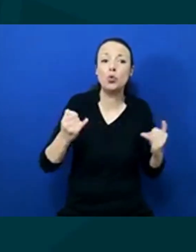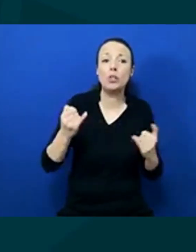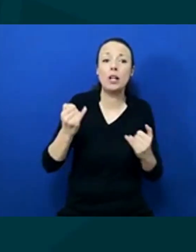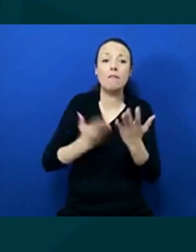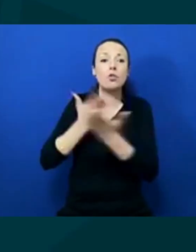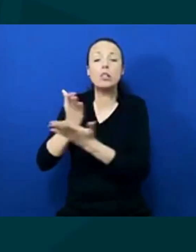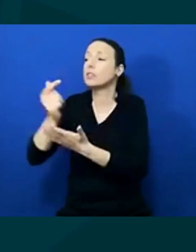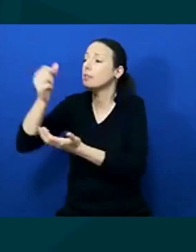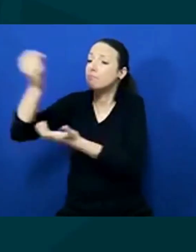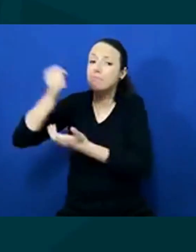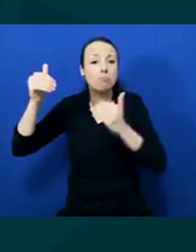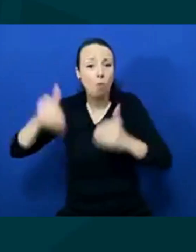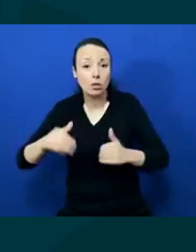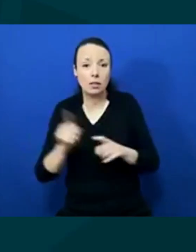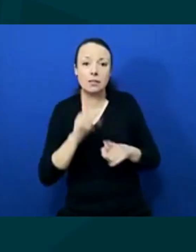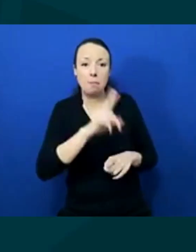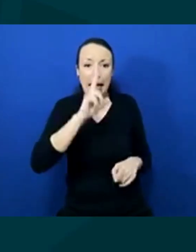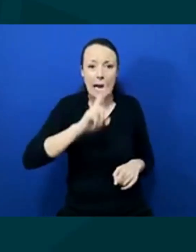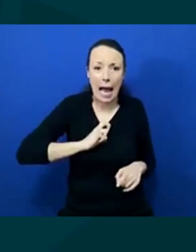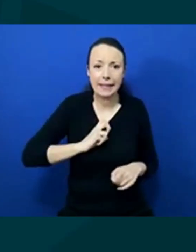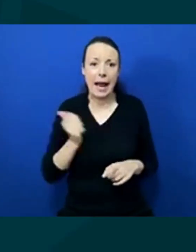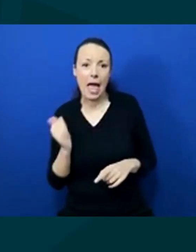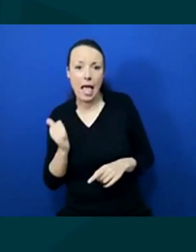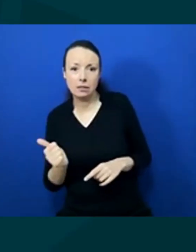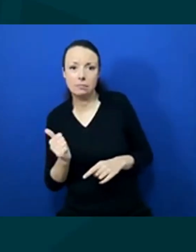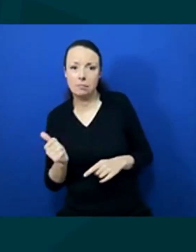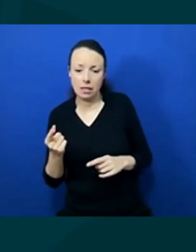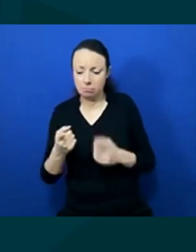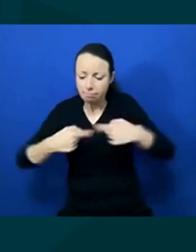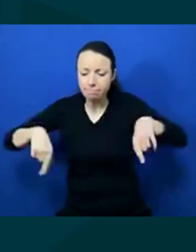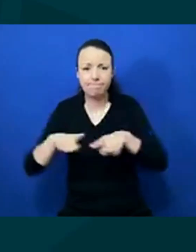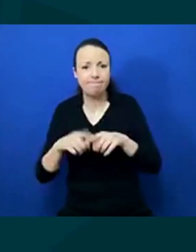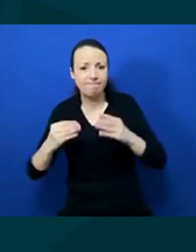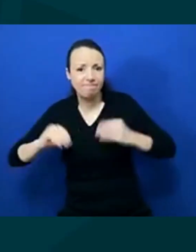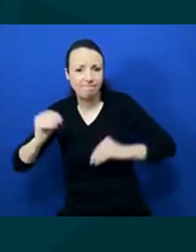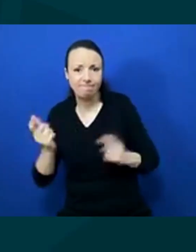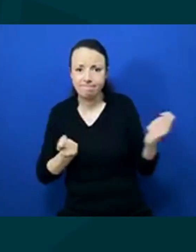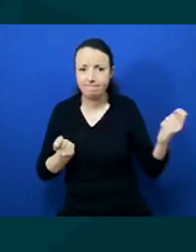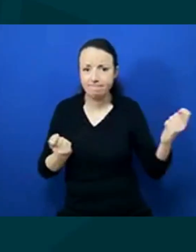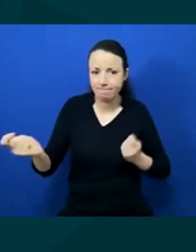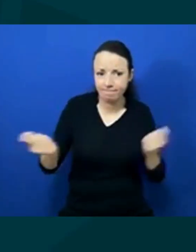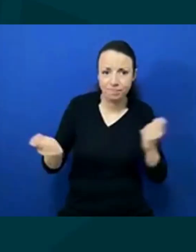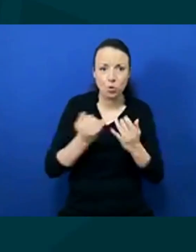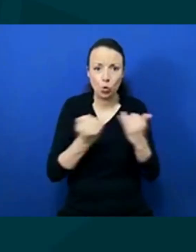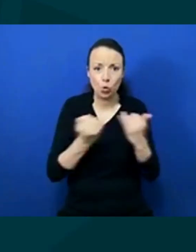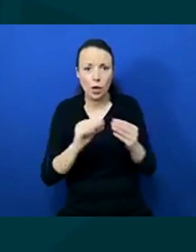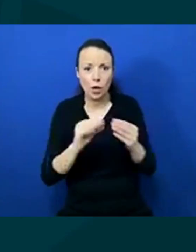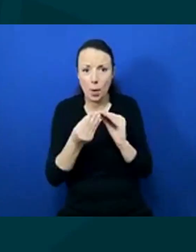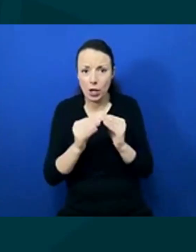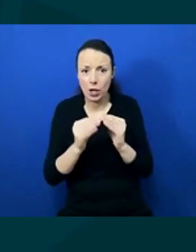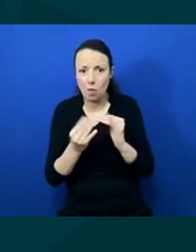to larger funds, budgets. They have the necessary staff that is available to